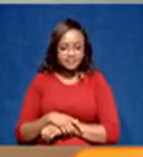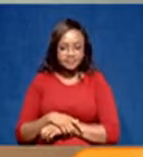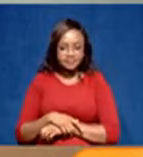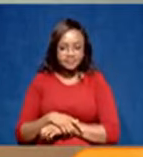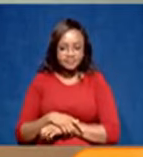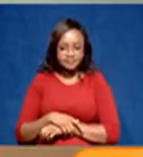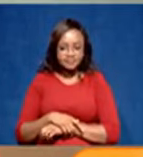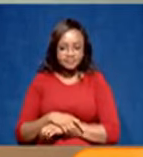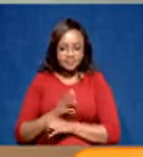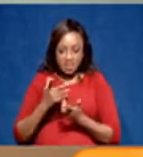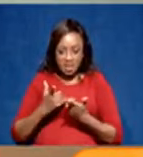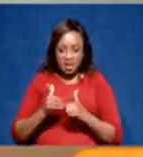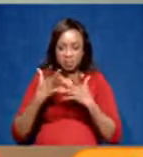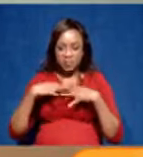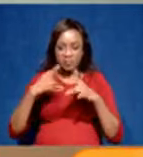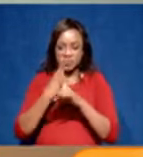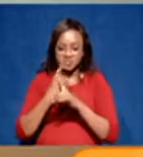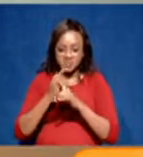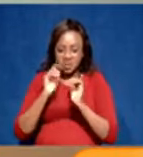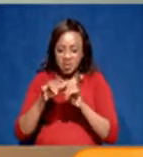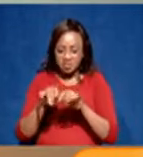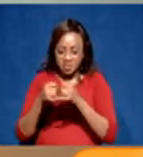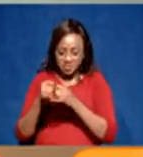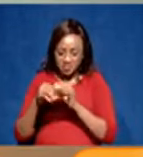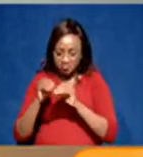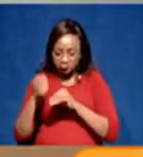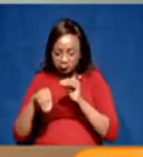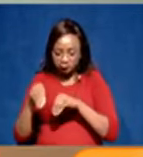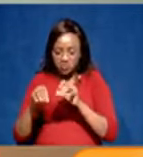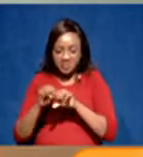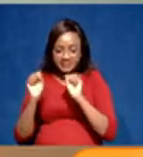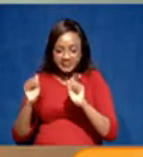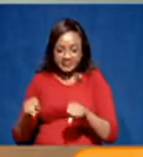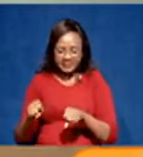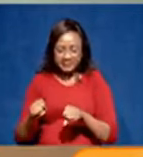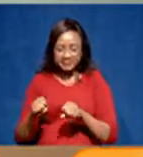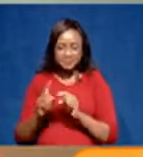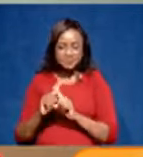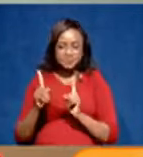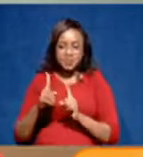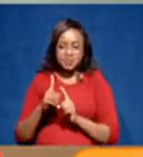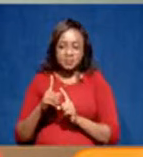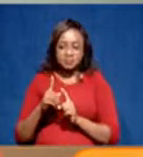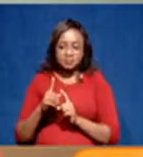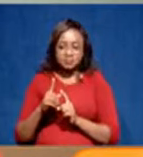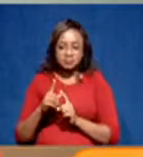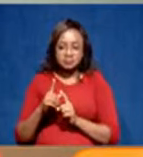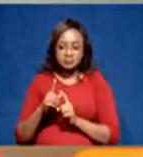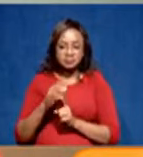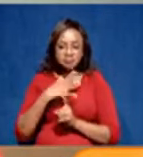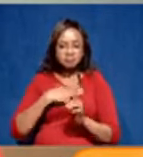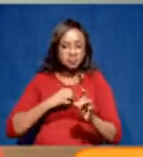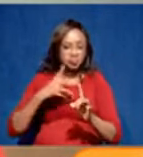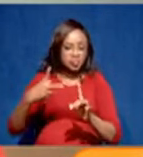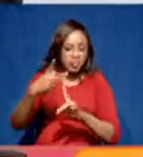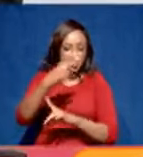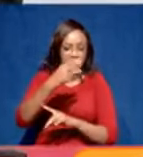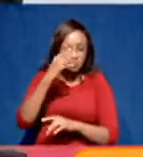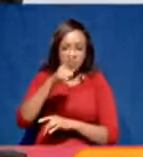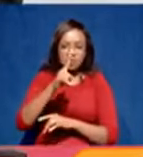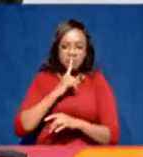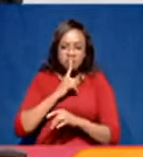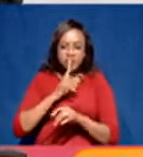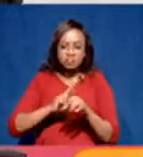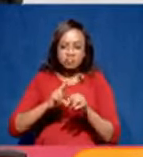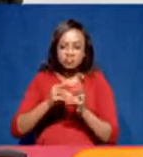allowed for people to play some monkey business with the system, that we have employees. Sorry, CS, to cut in, because you're using very